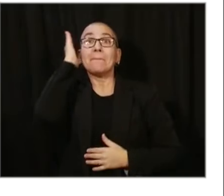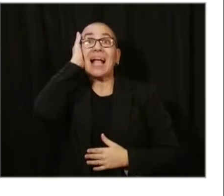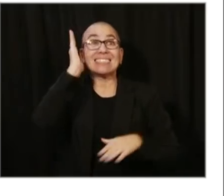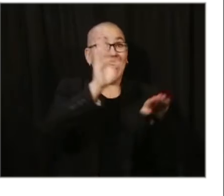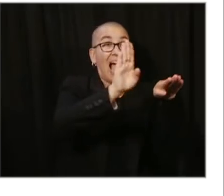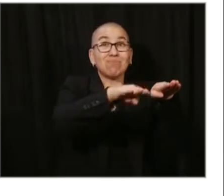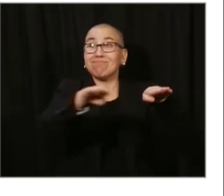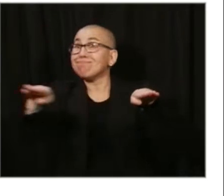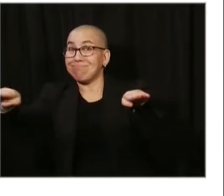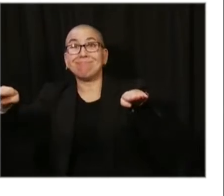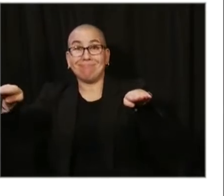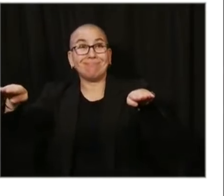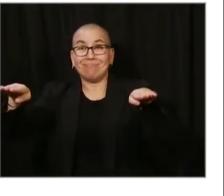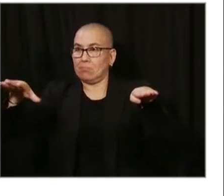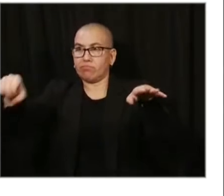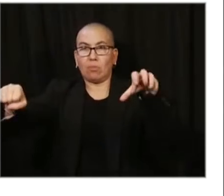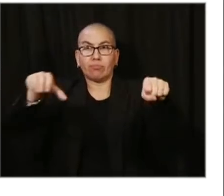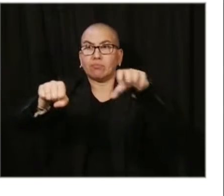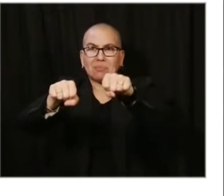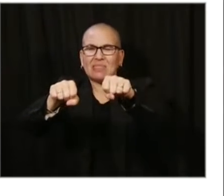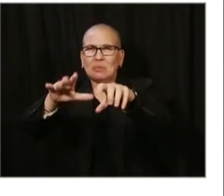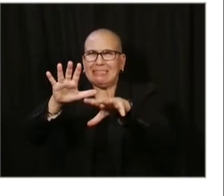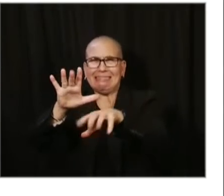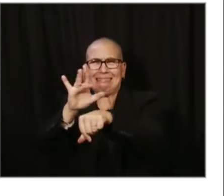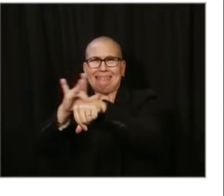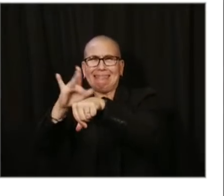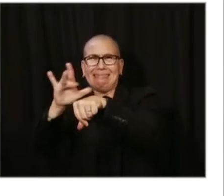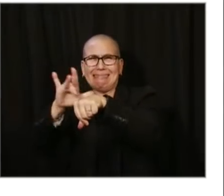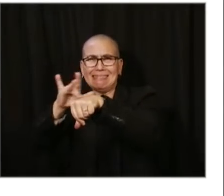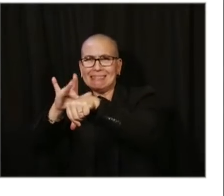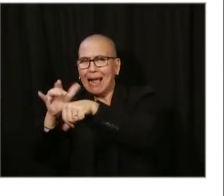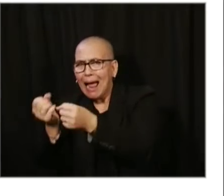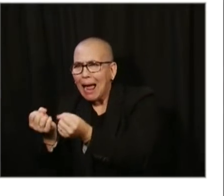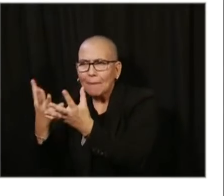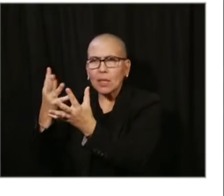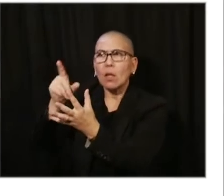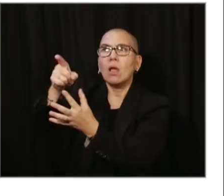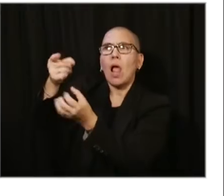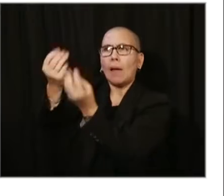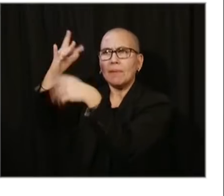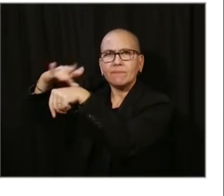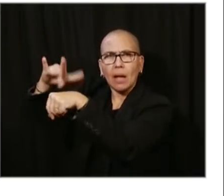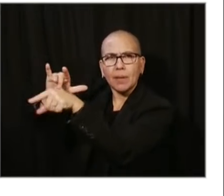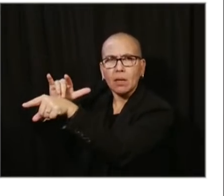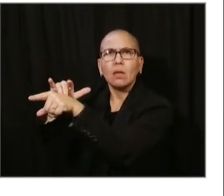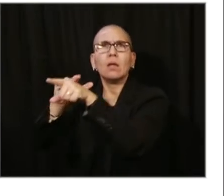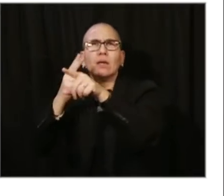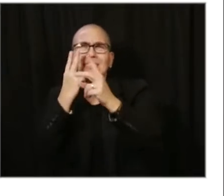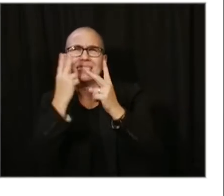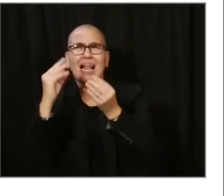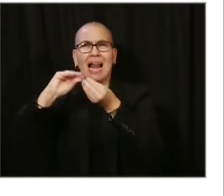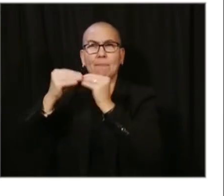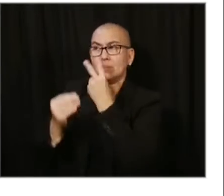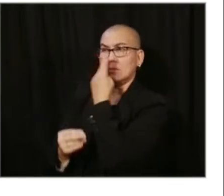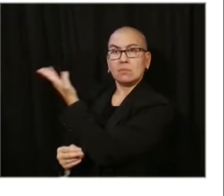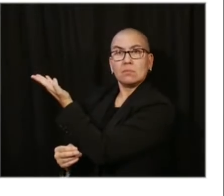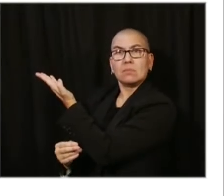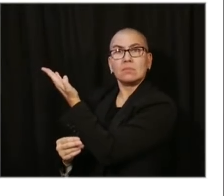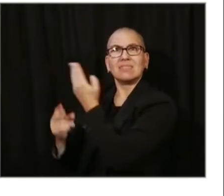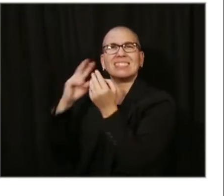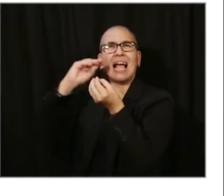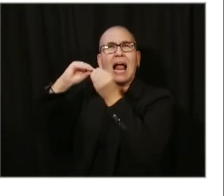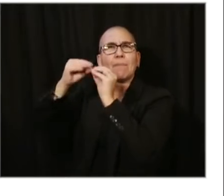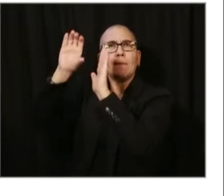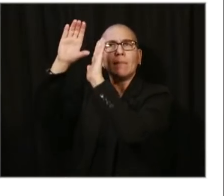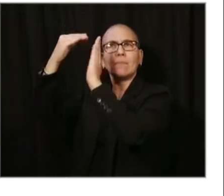beds available. That beds available, I hope everyone's able to see how very, very quickly with an